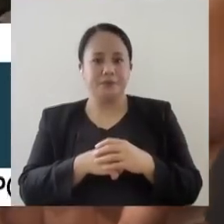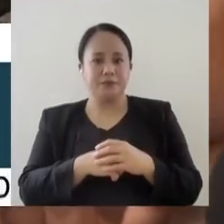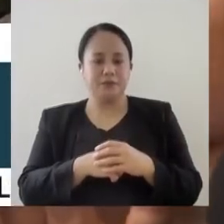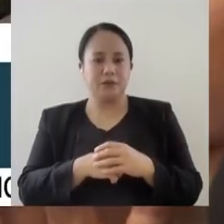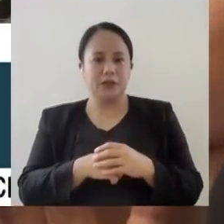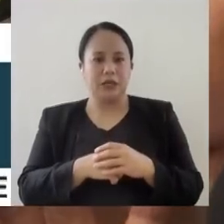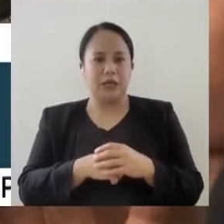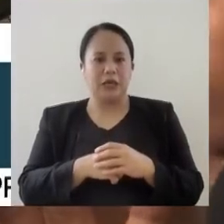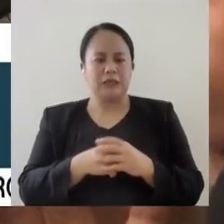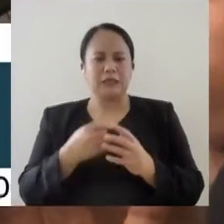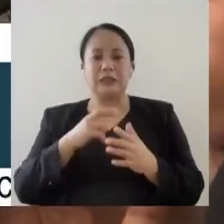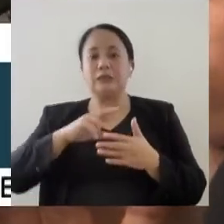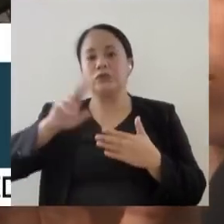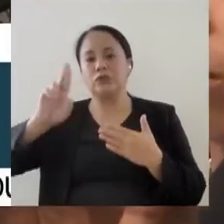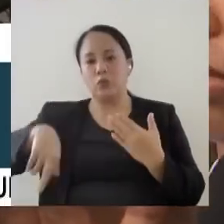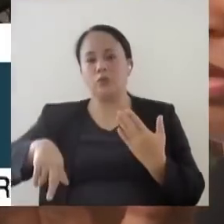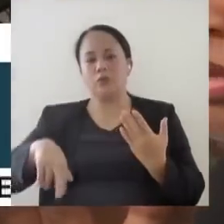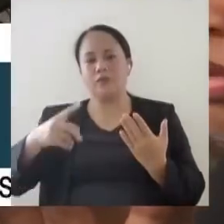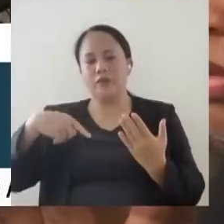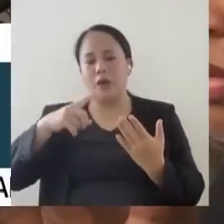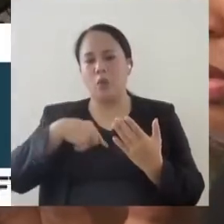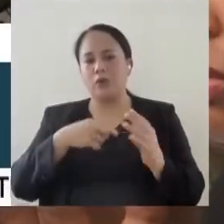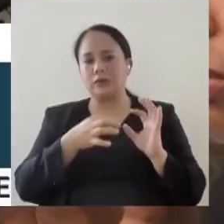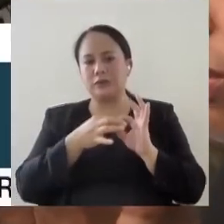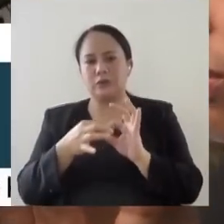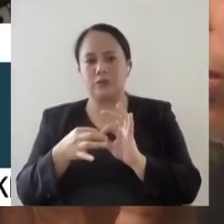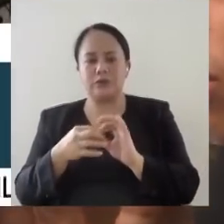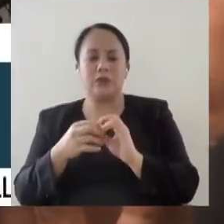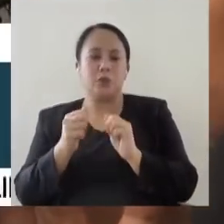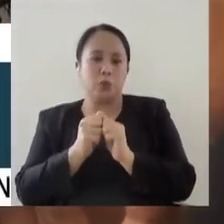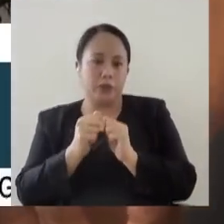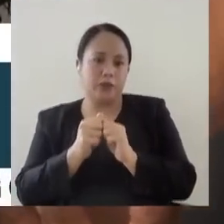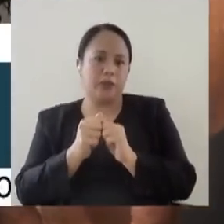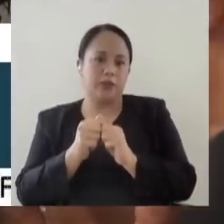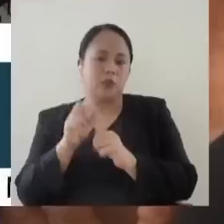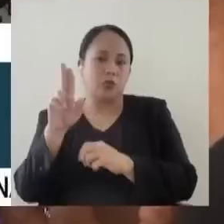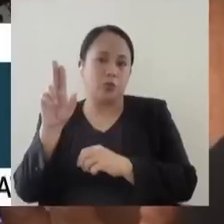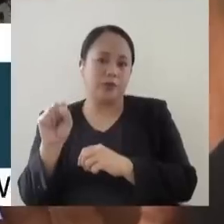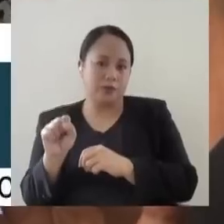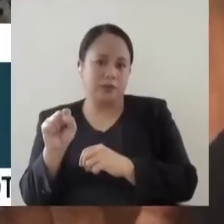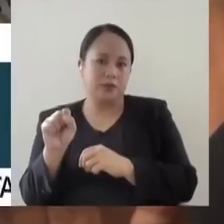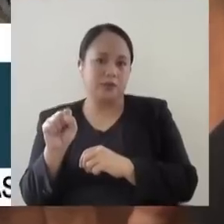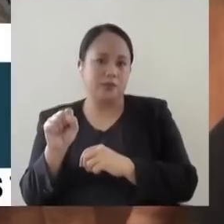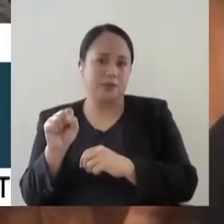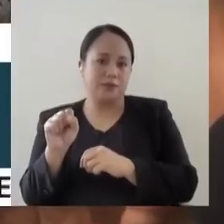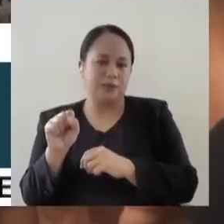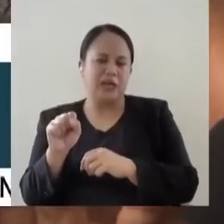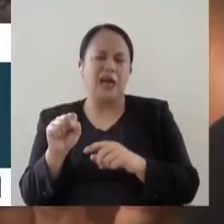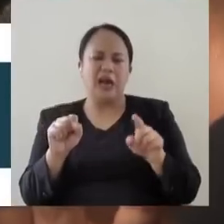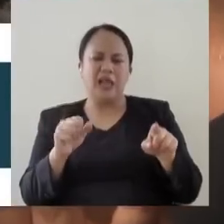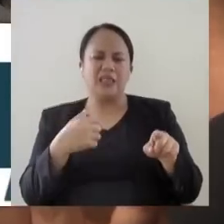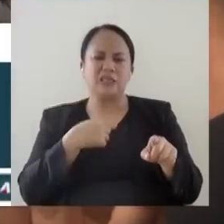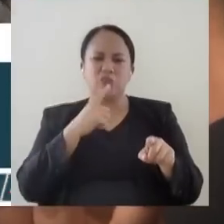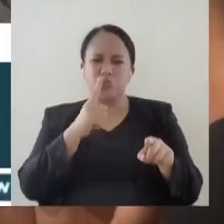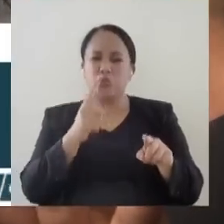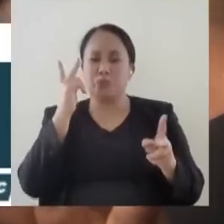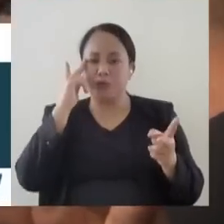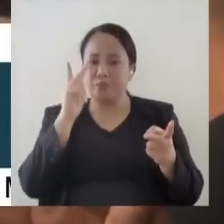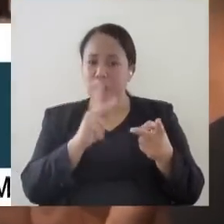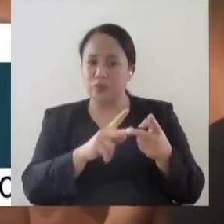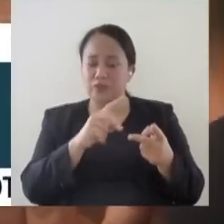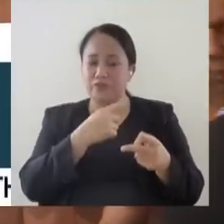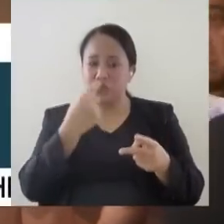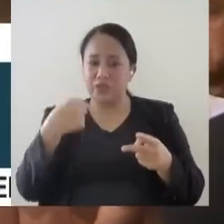a result of our engagements with the United States. I think the true intent of China in